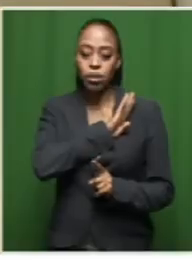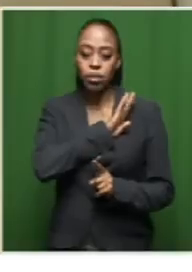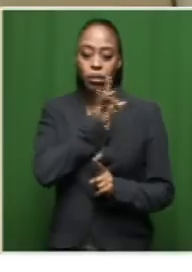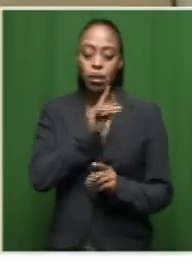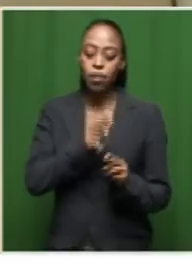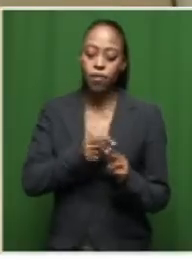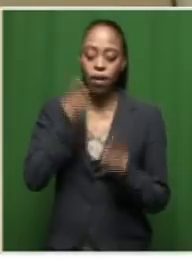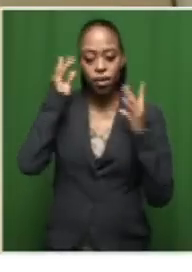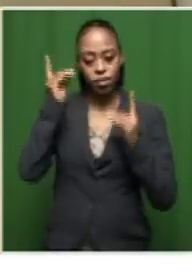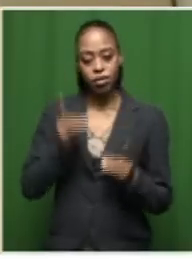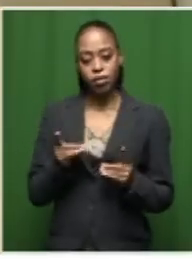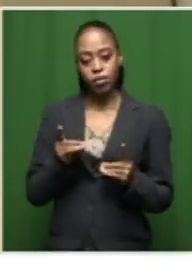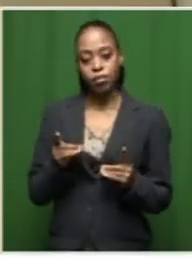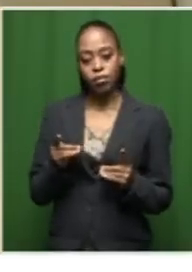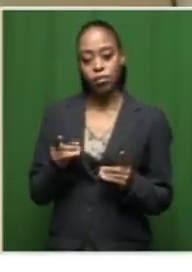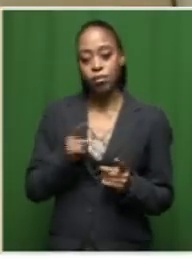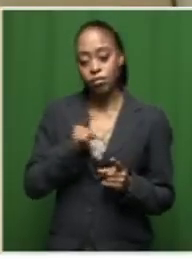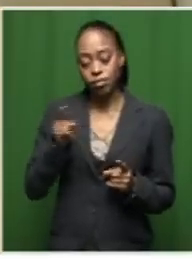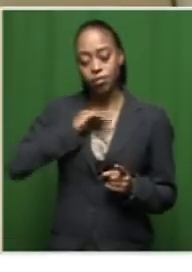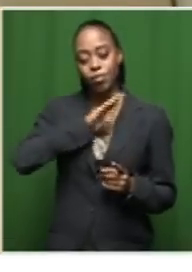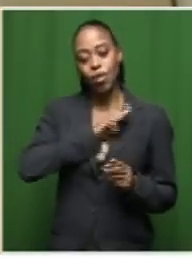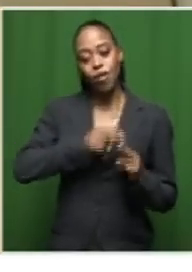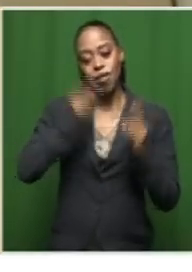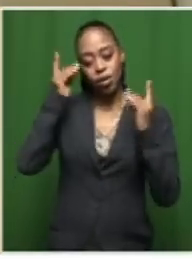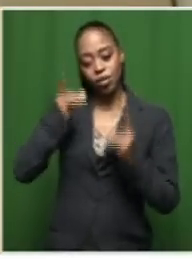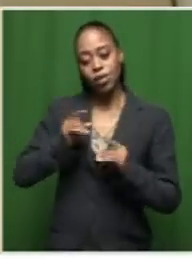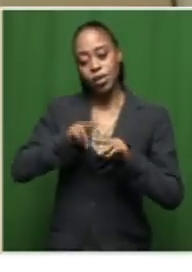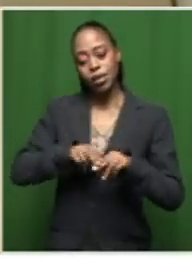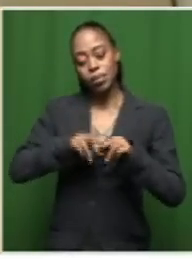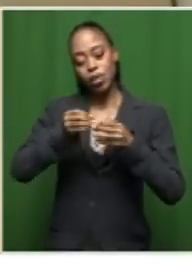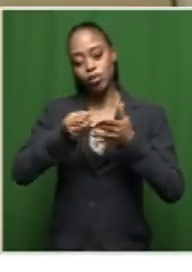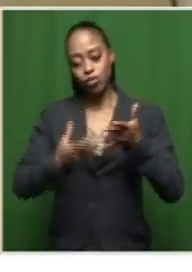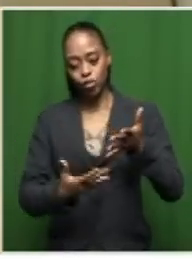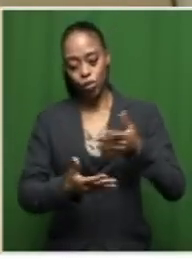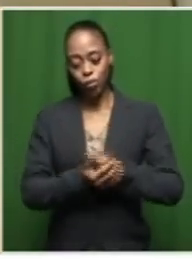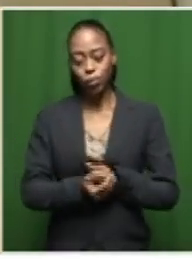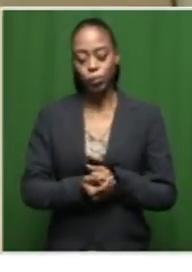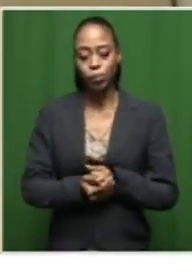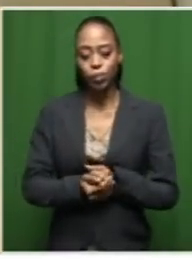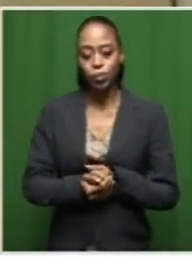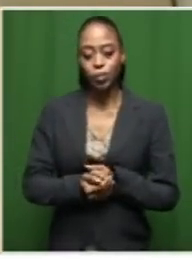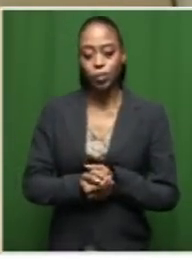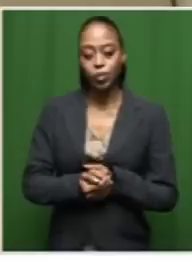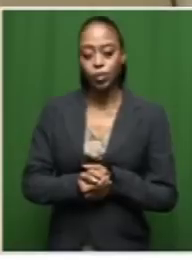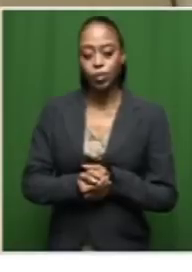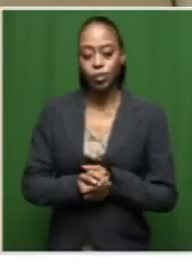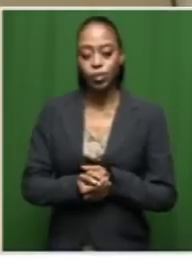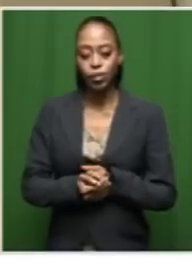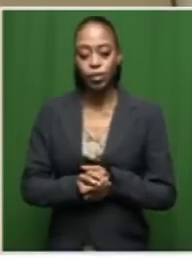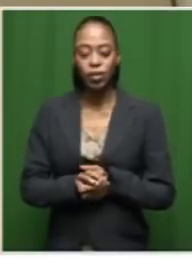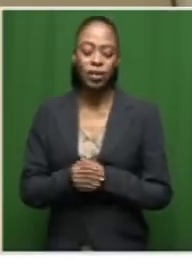a discretion, and that discretion is based on 1, 2, 3. Remember that the discretion is not exercised